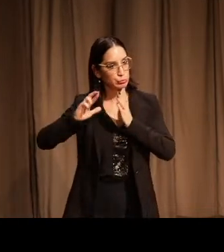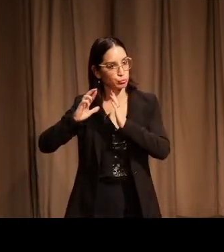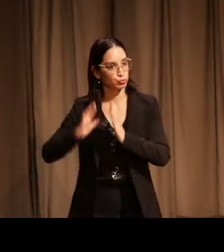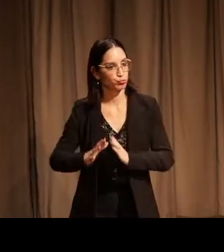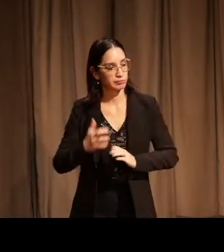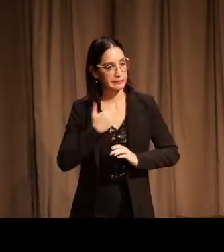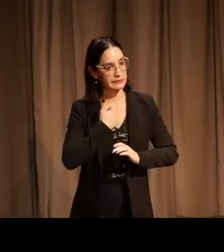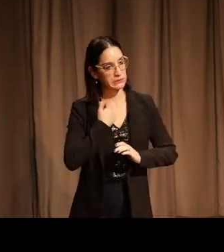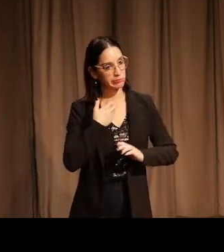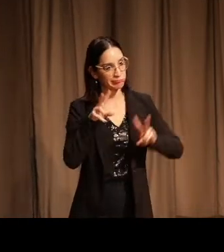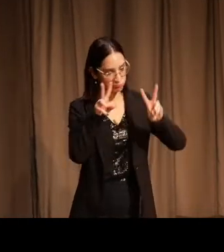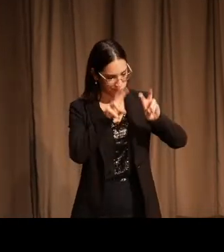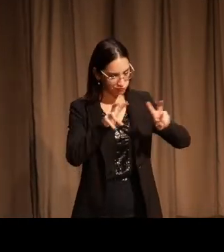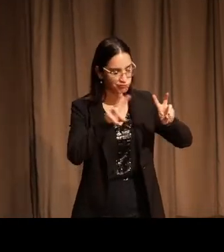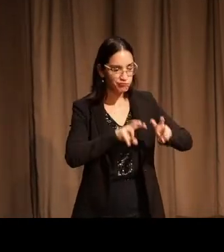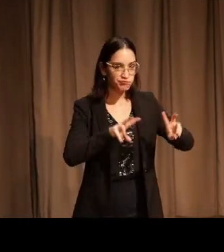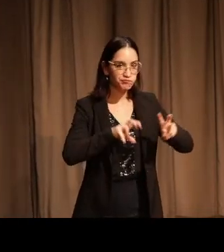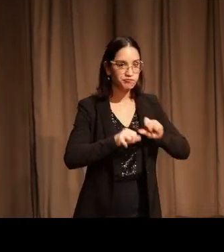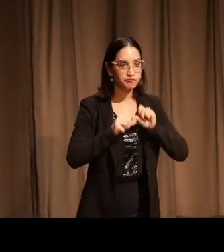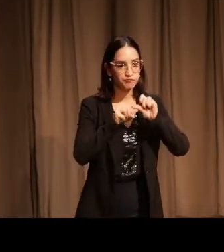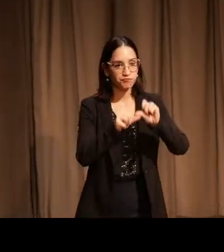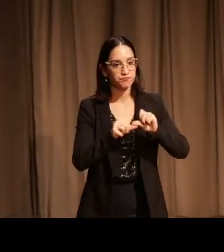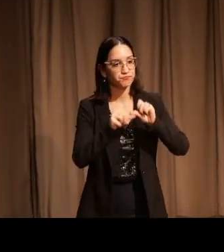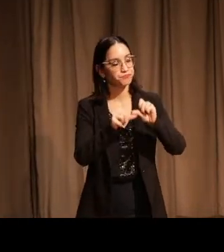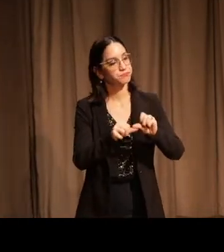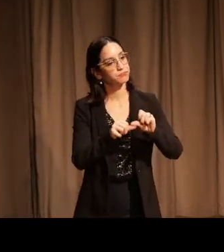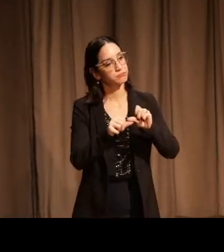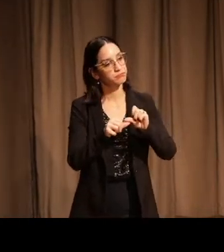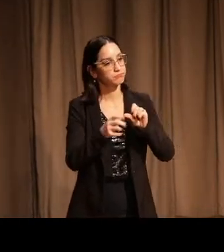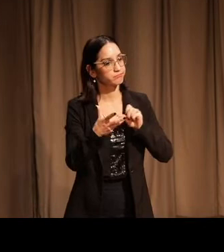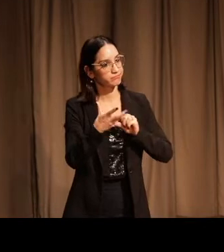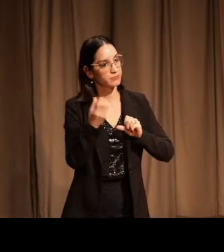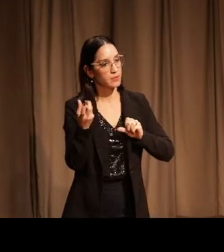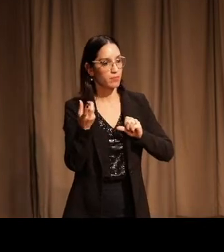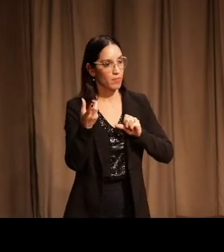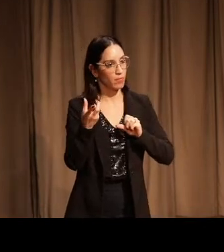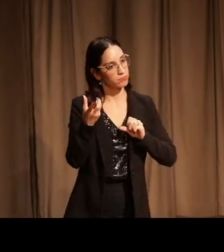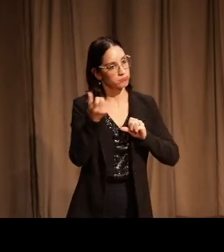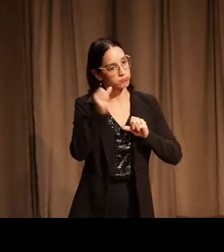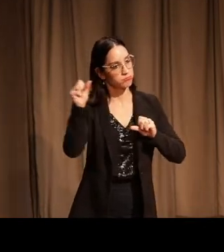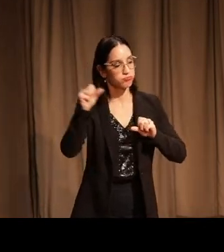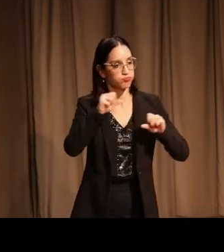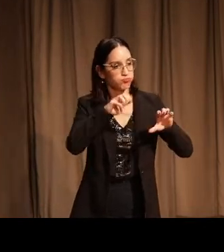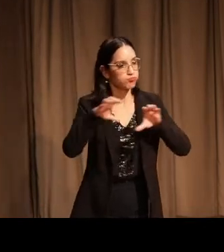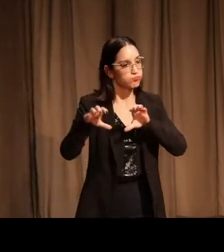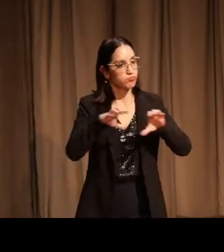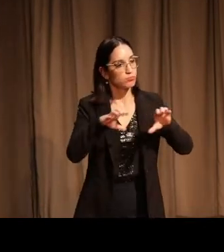researcher too. So, as an activist too,